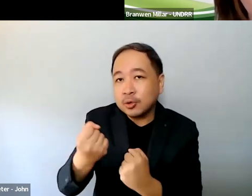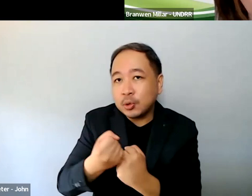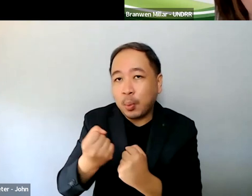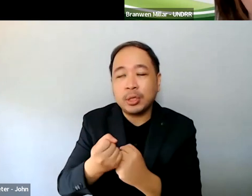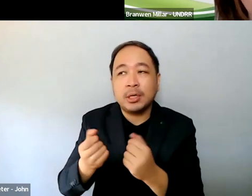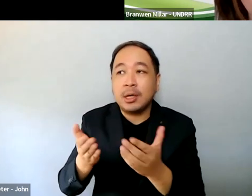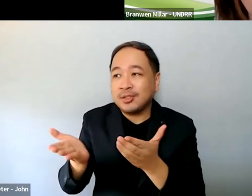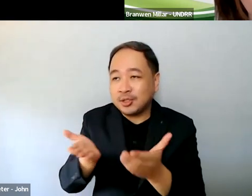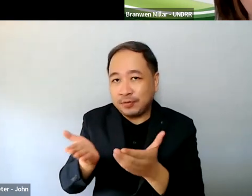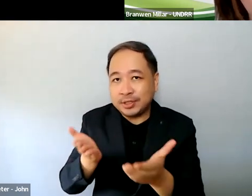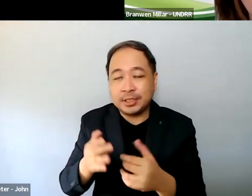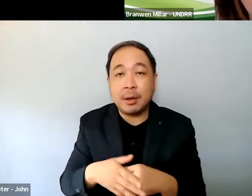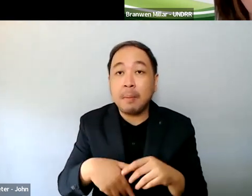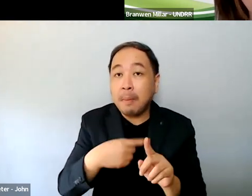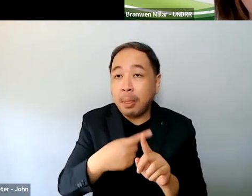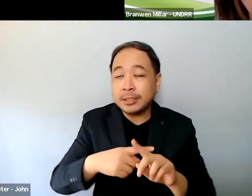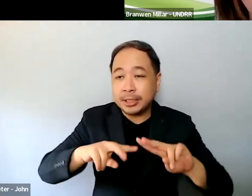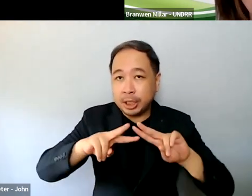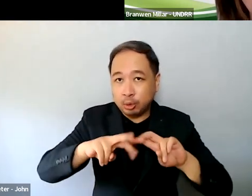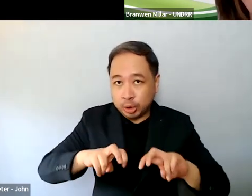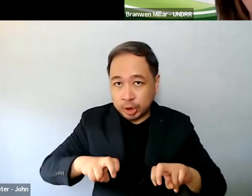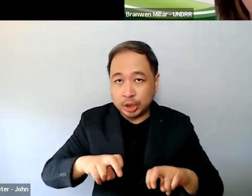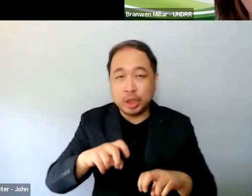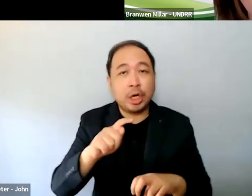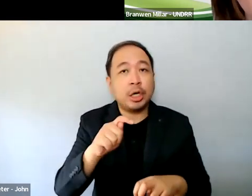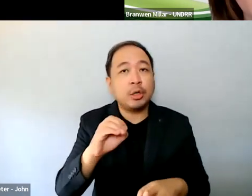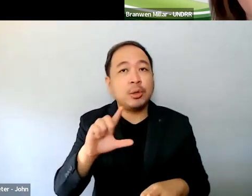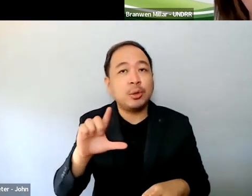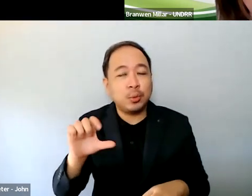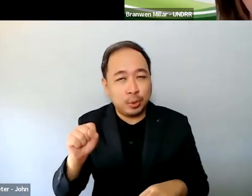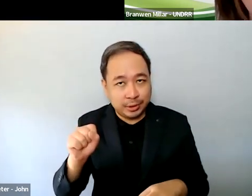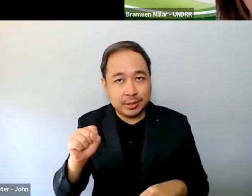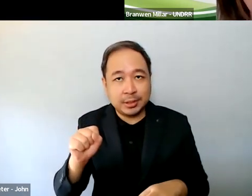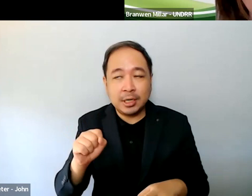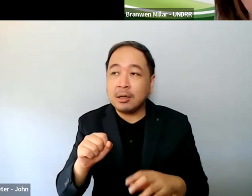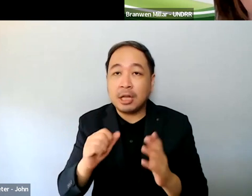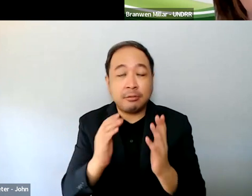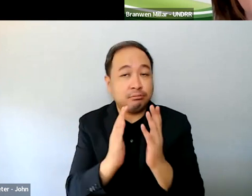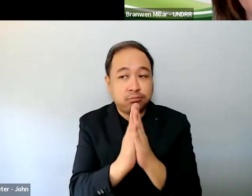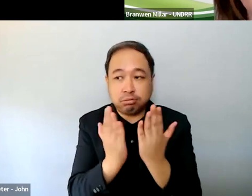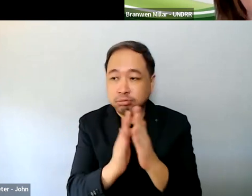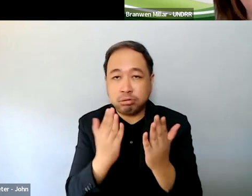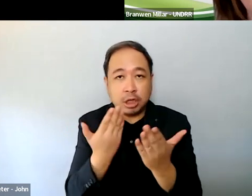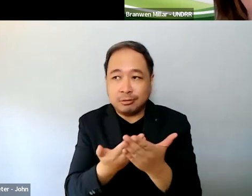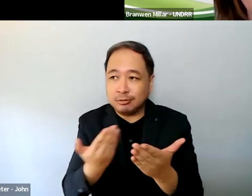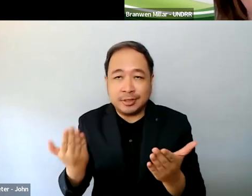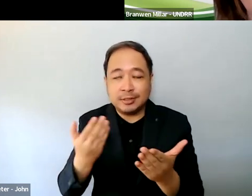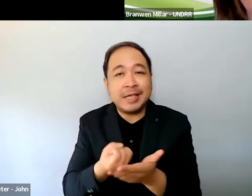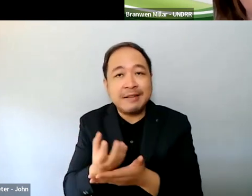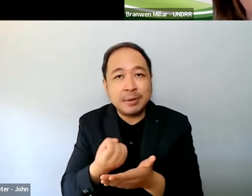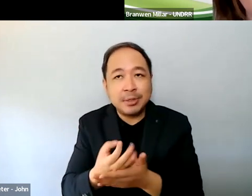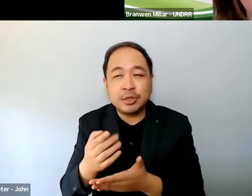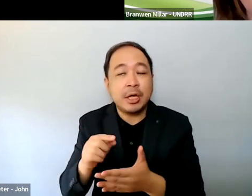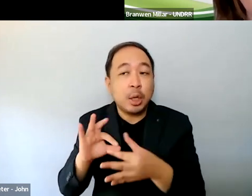In regards to toolkits and research, we need to create a aggregated dynamic database on gender-related